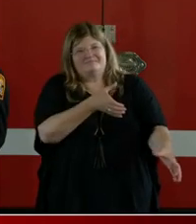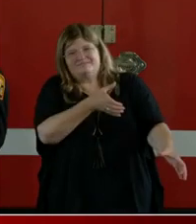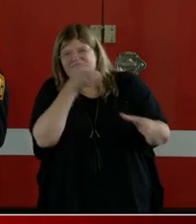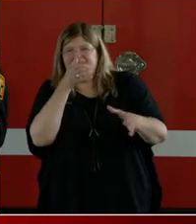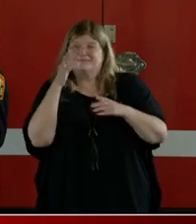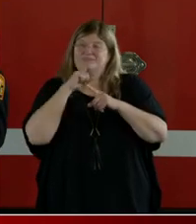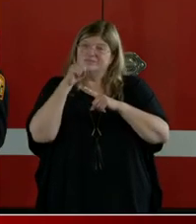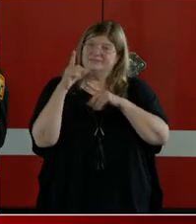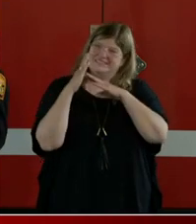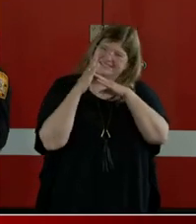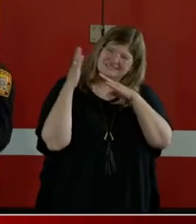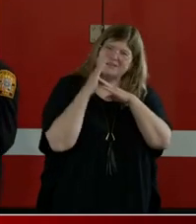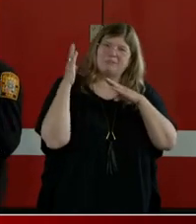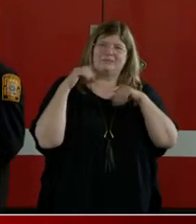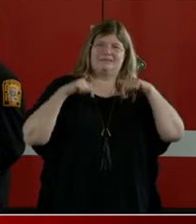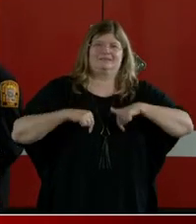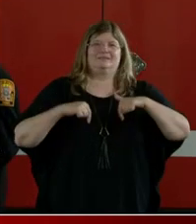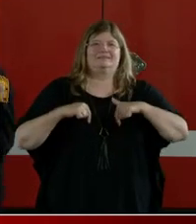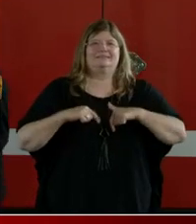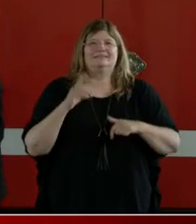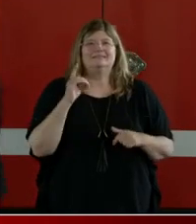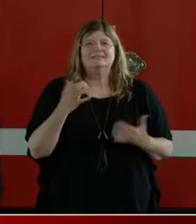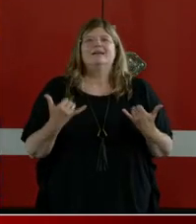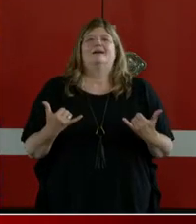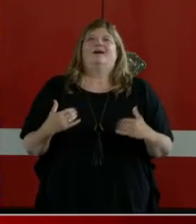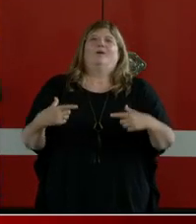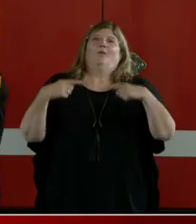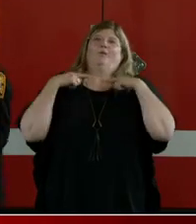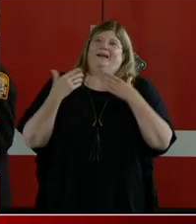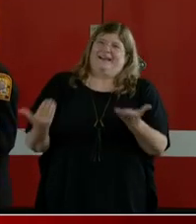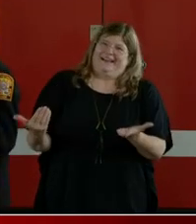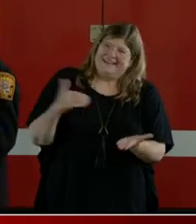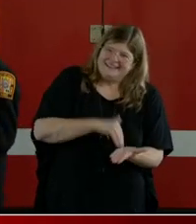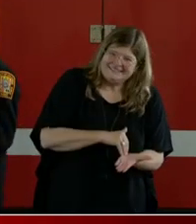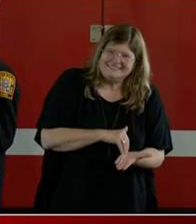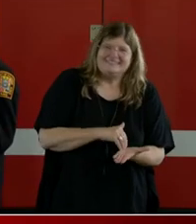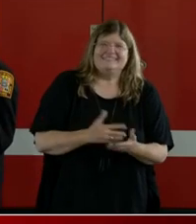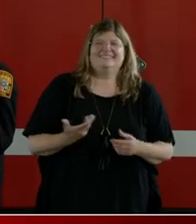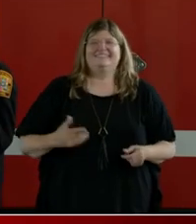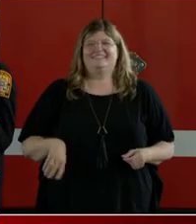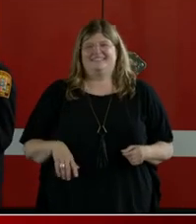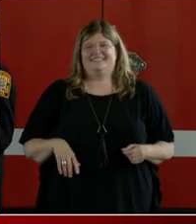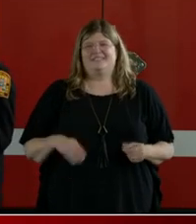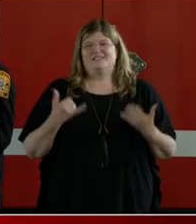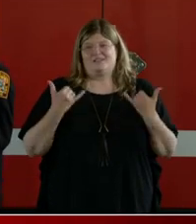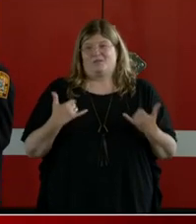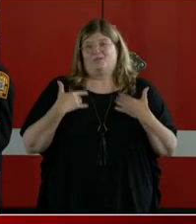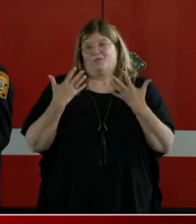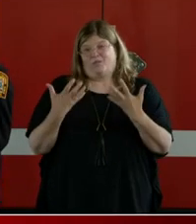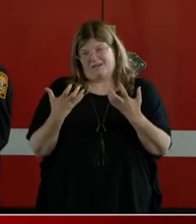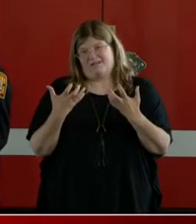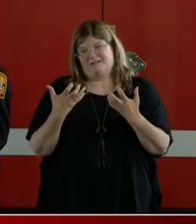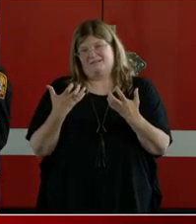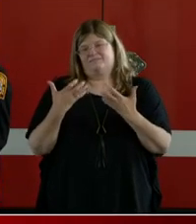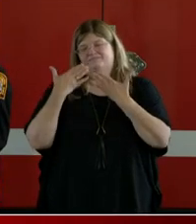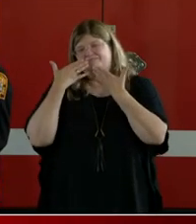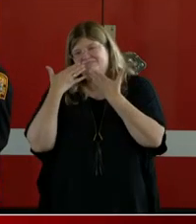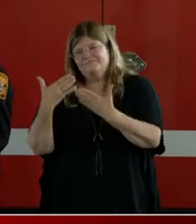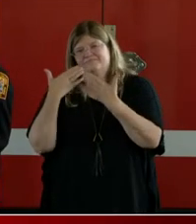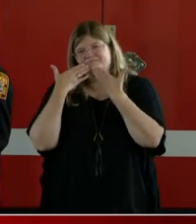multiple times. So on behalf of our community, Chief Dean, I want to say thank you